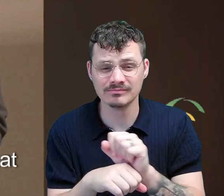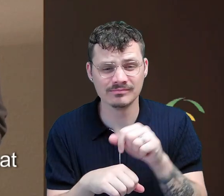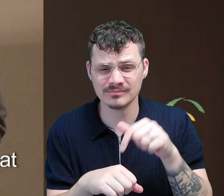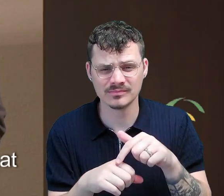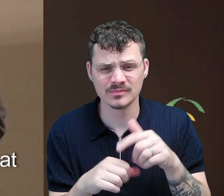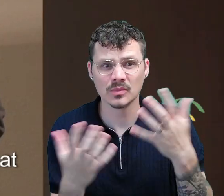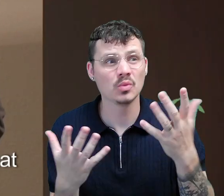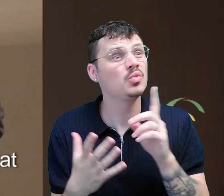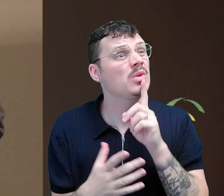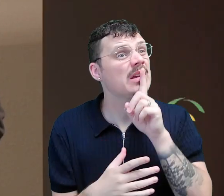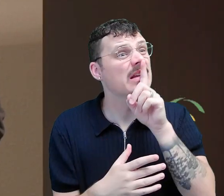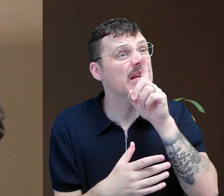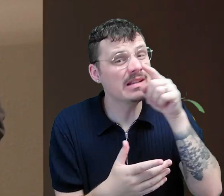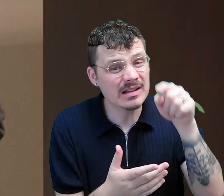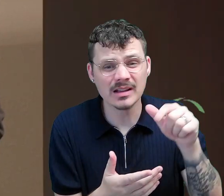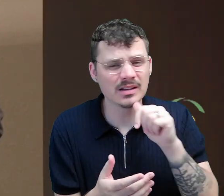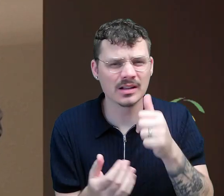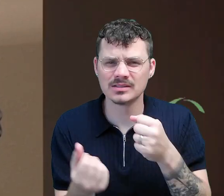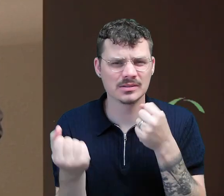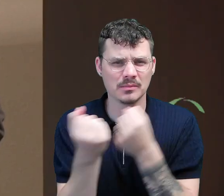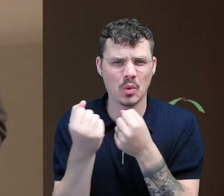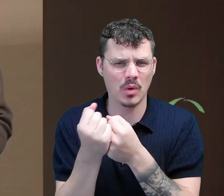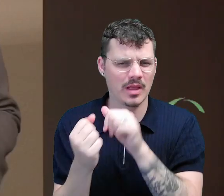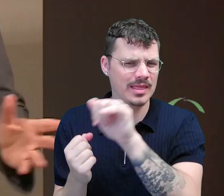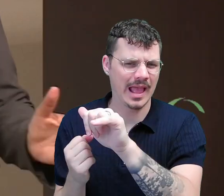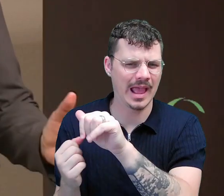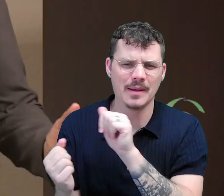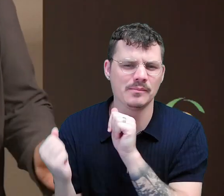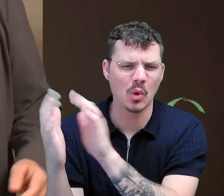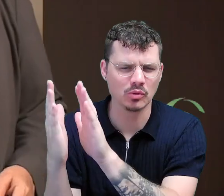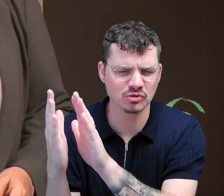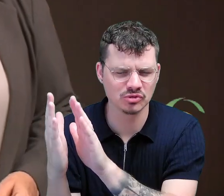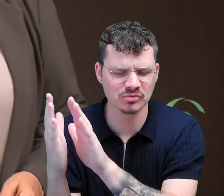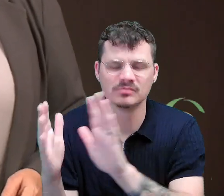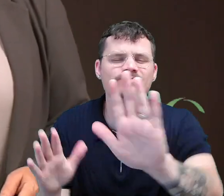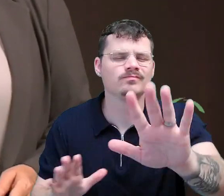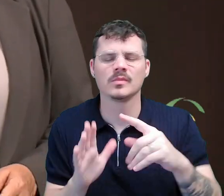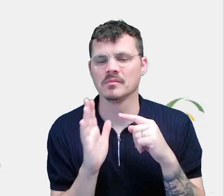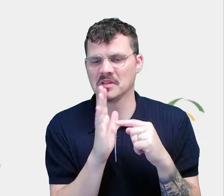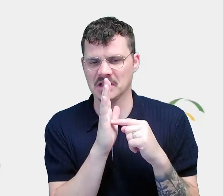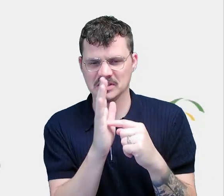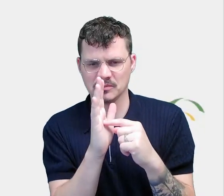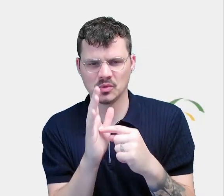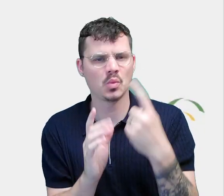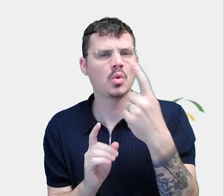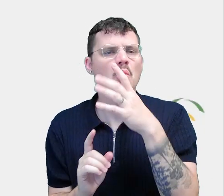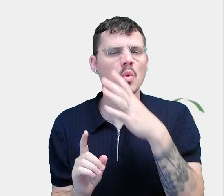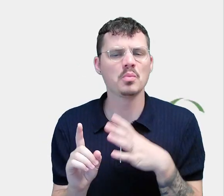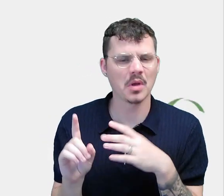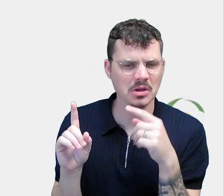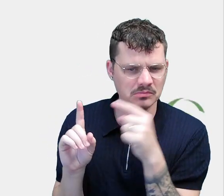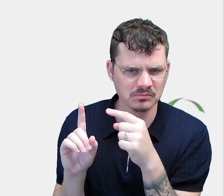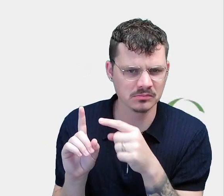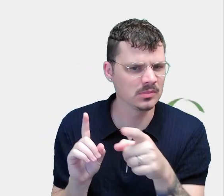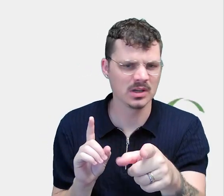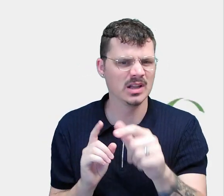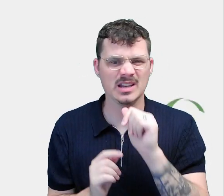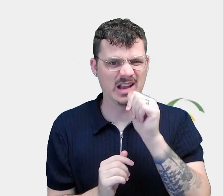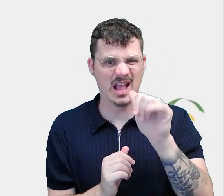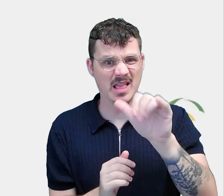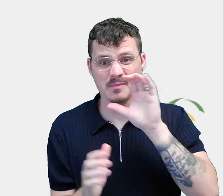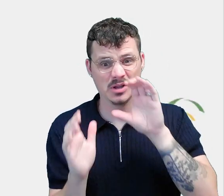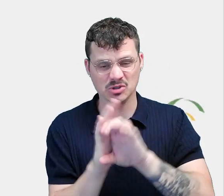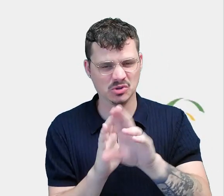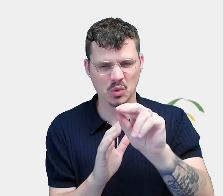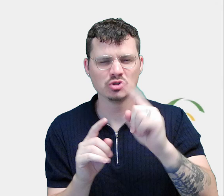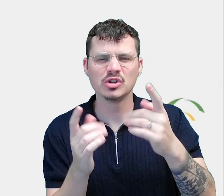really support that whole approach at all. For example, there's this one gal. This is not her. This is an